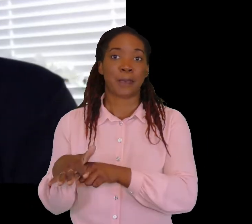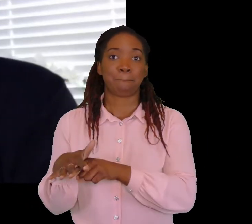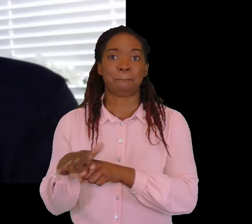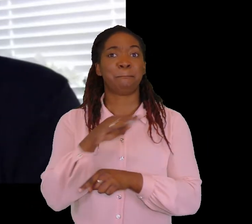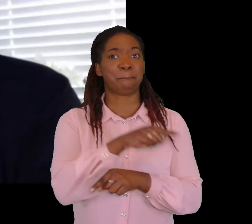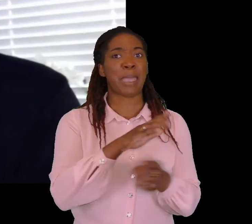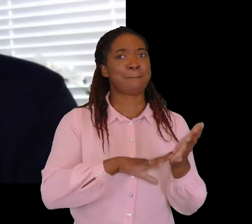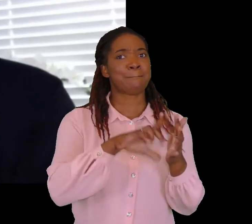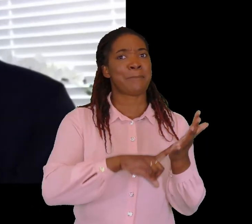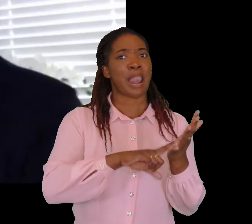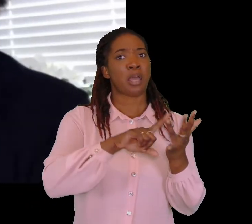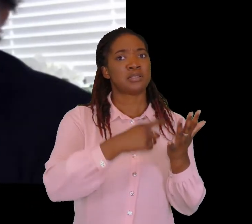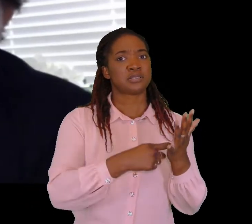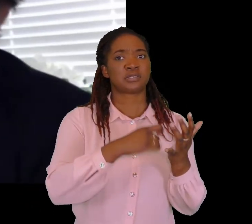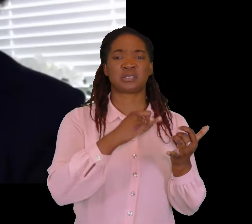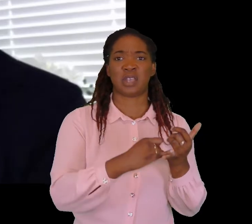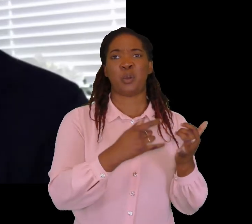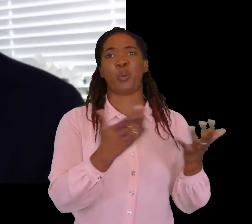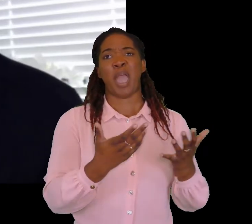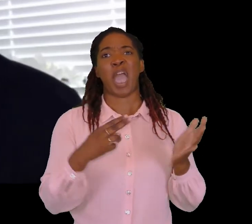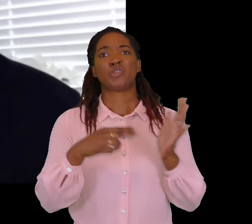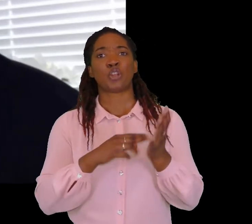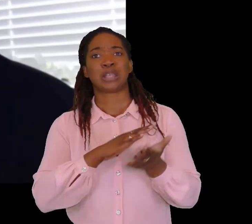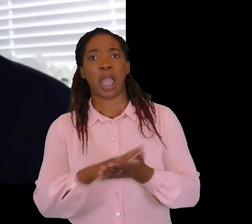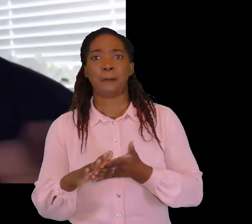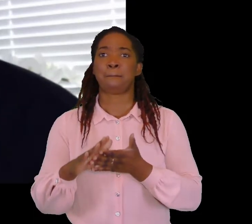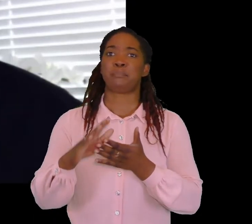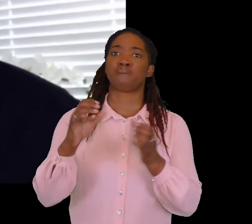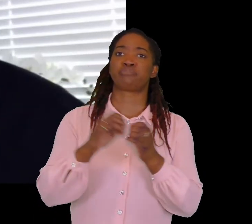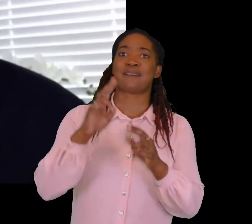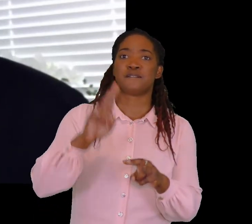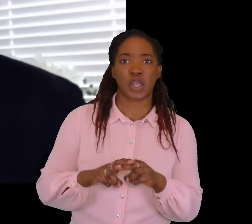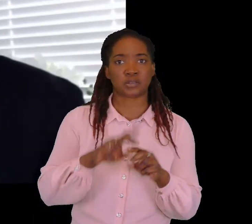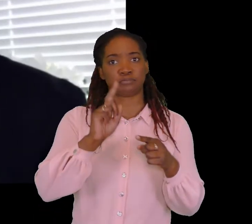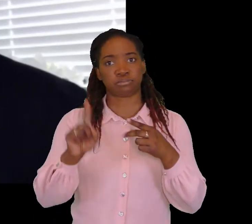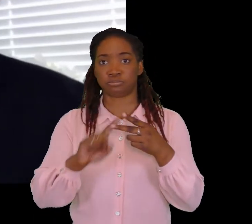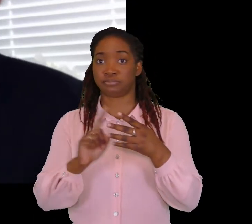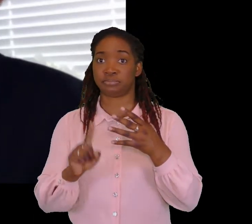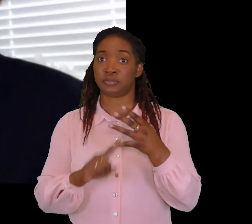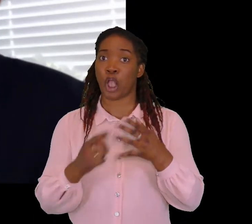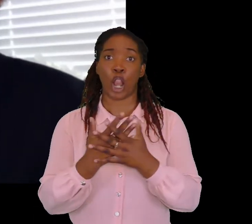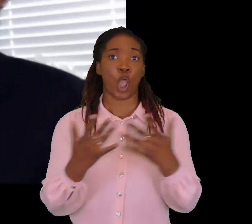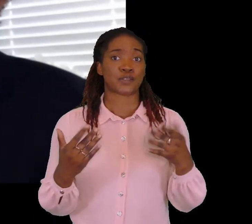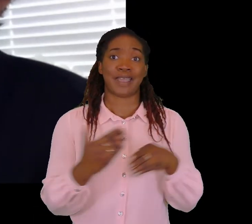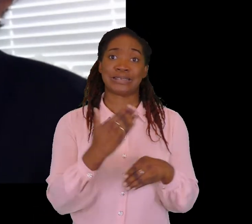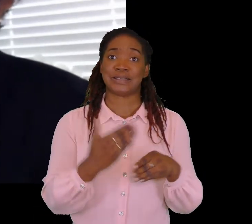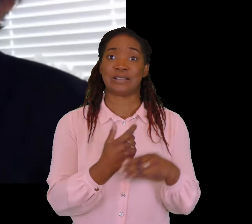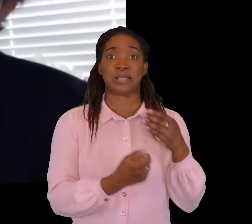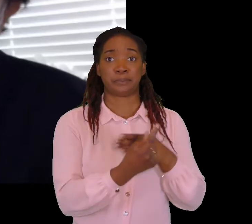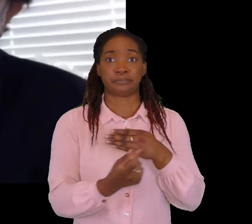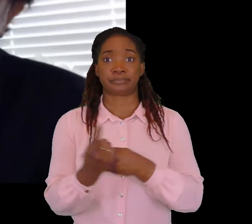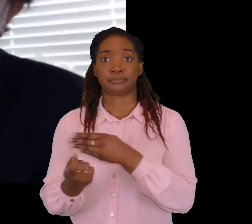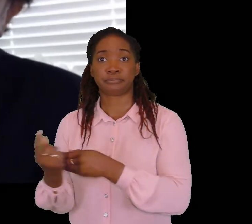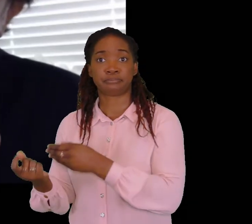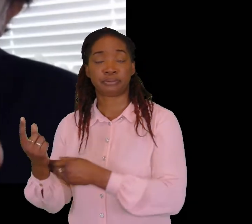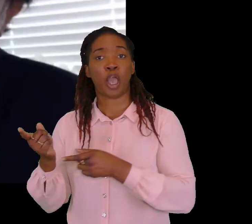especially in Nottingham and Bradford and places like that. So there was a plethora of activities which were going on, which the